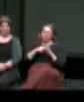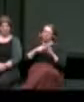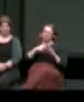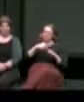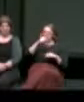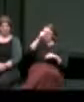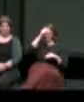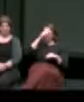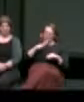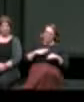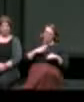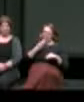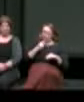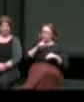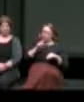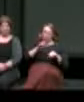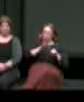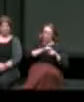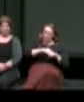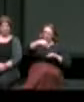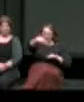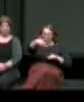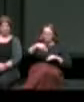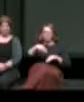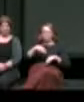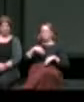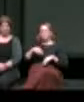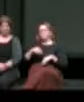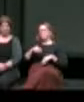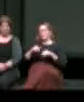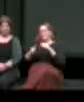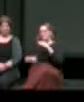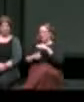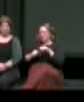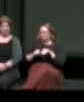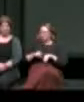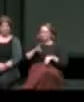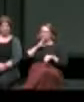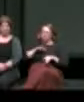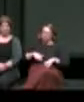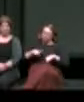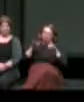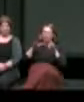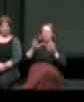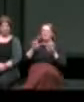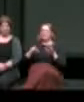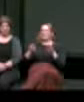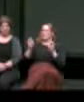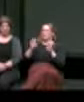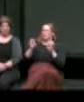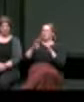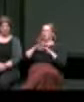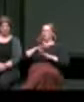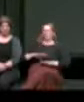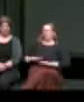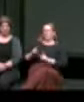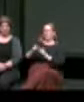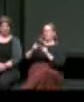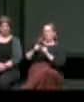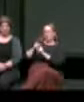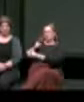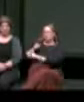We would be flooding basements, which is not good. So we do need an emergency relief point. The good news about this is